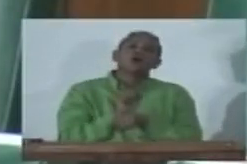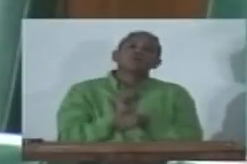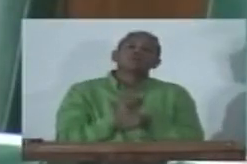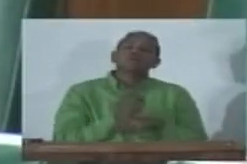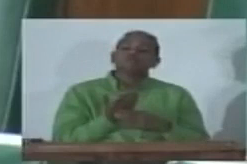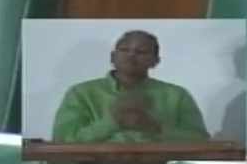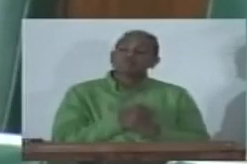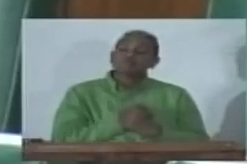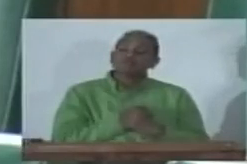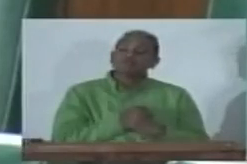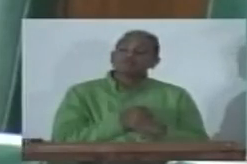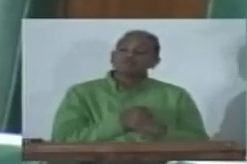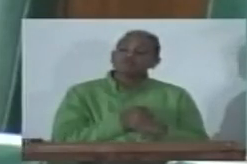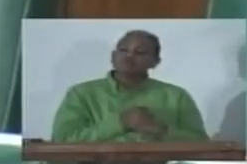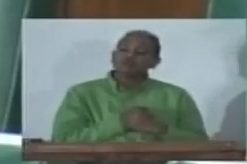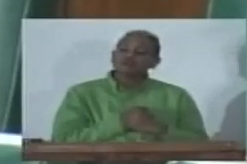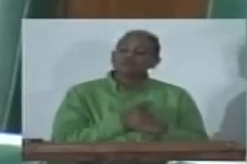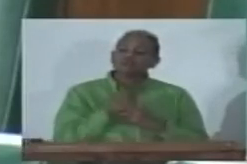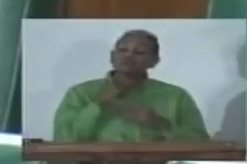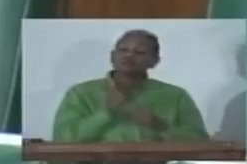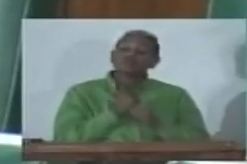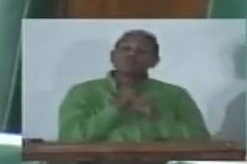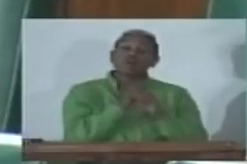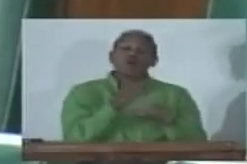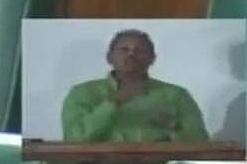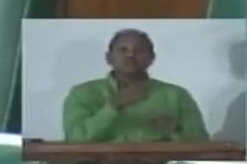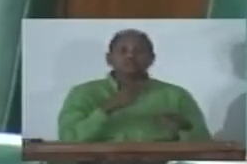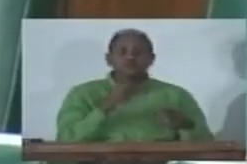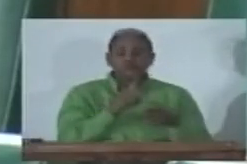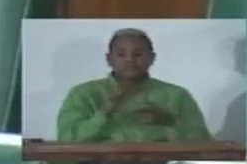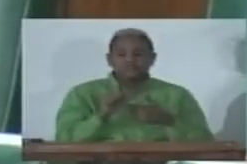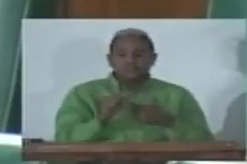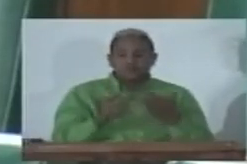have created a disability,